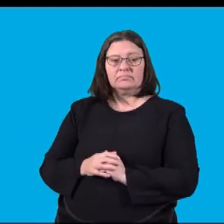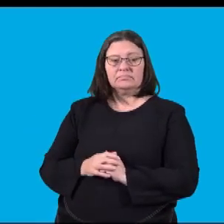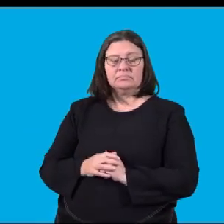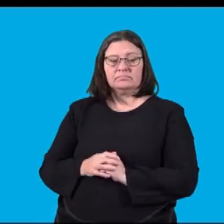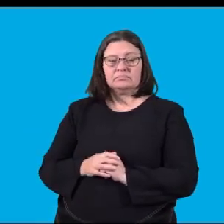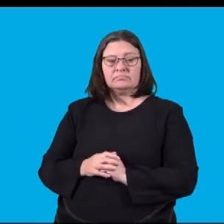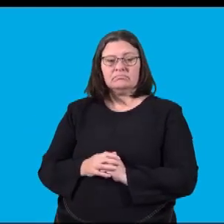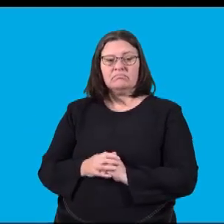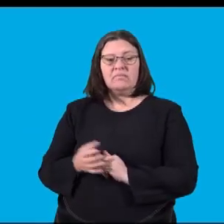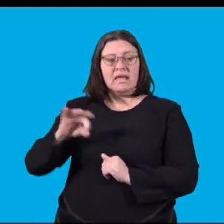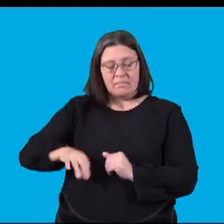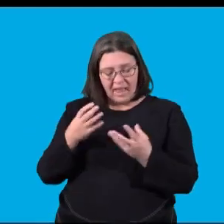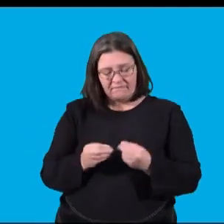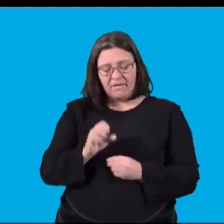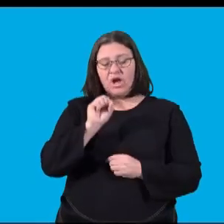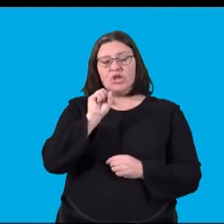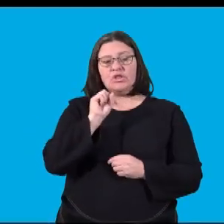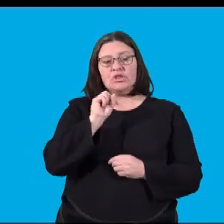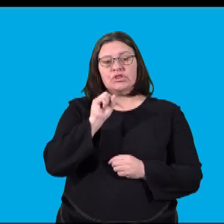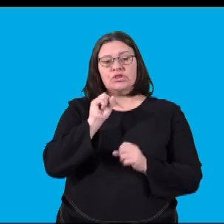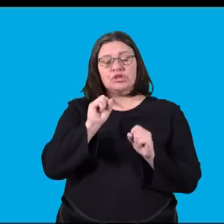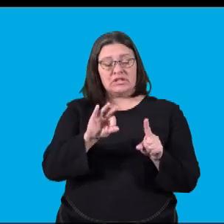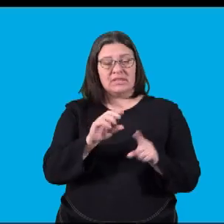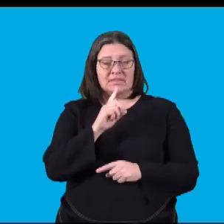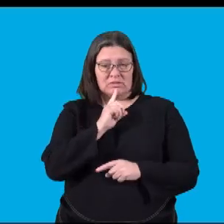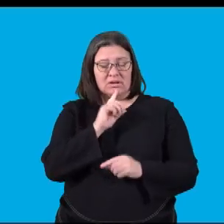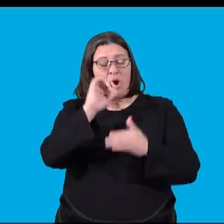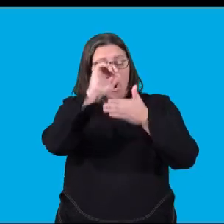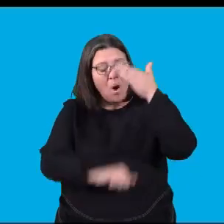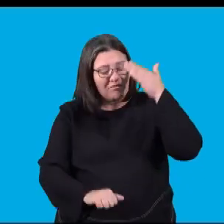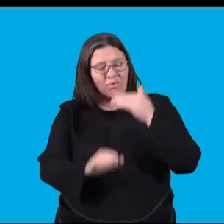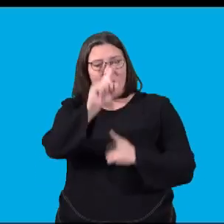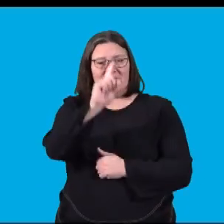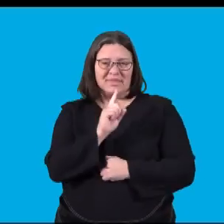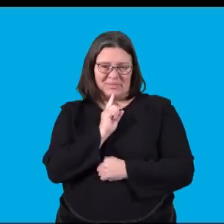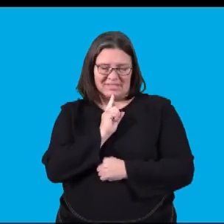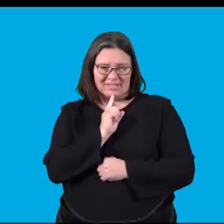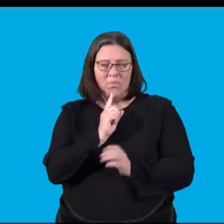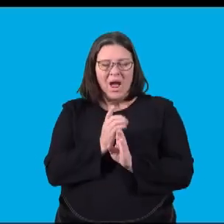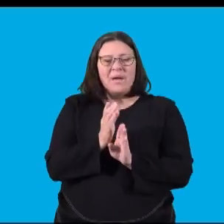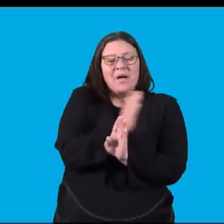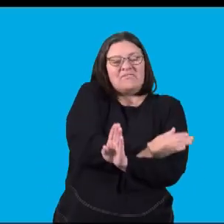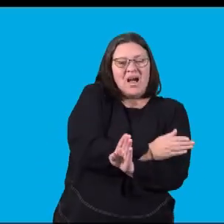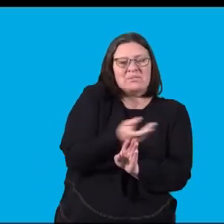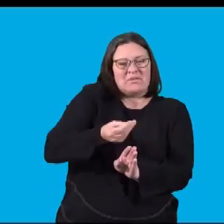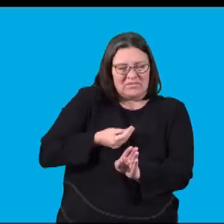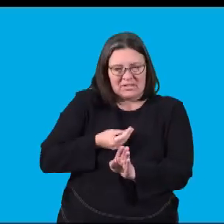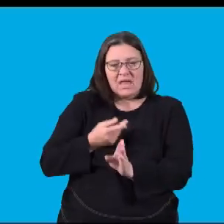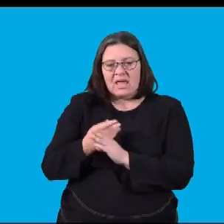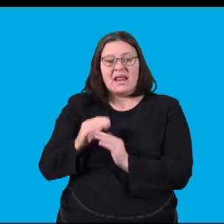is 13,000. Then I subtract the income received in advance, then I remain with